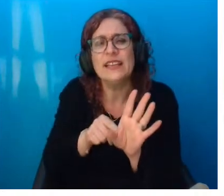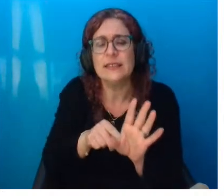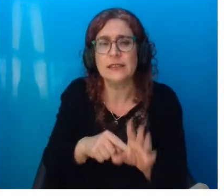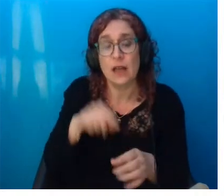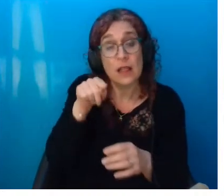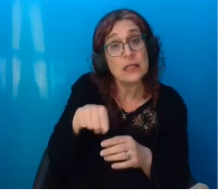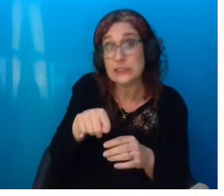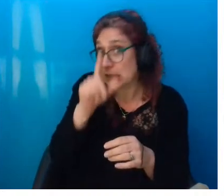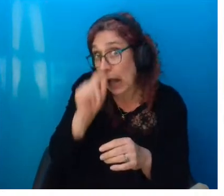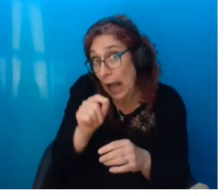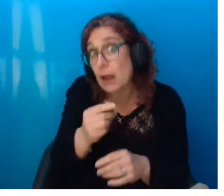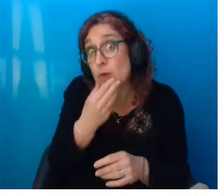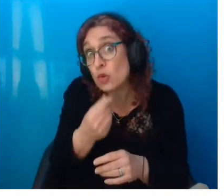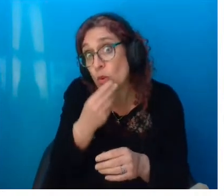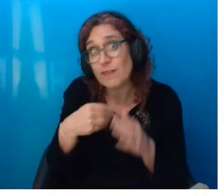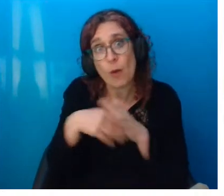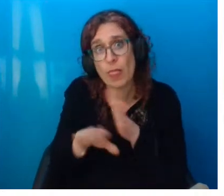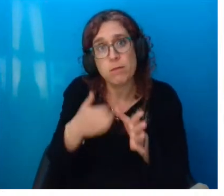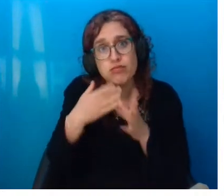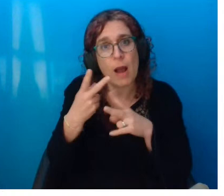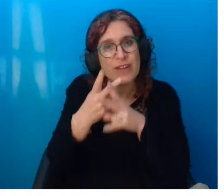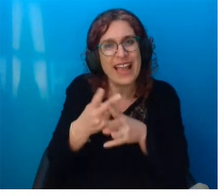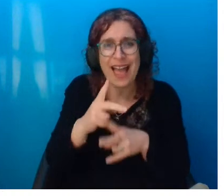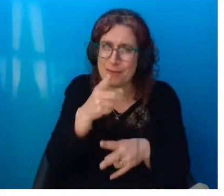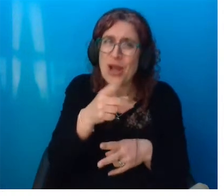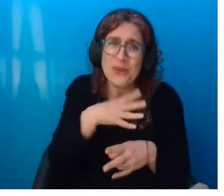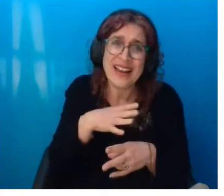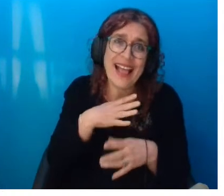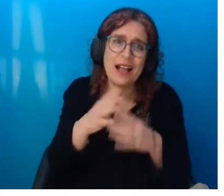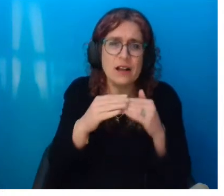care as long as you're given guidance on how to interpret it.